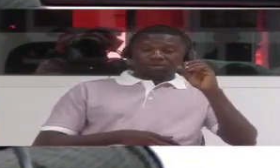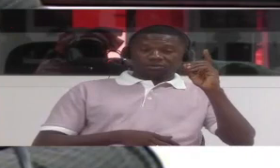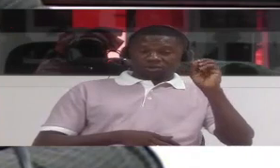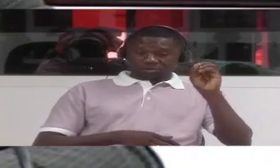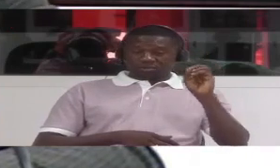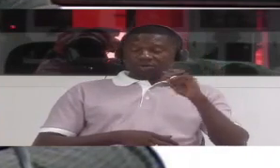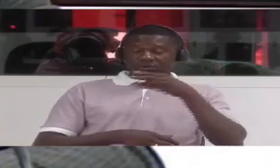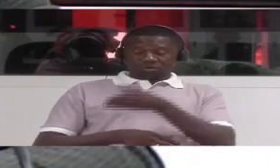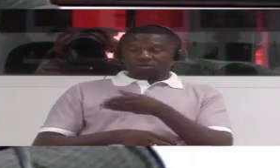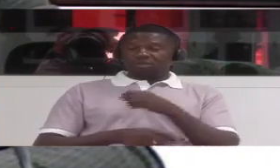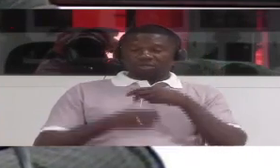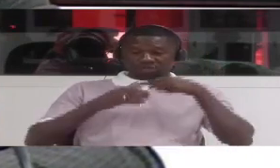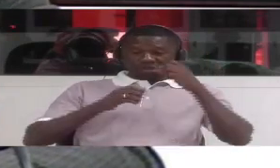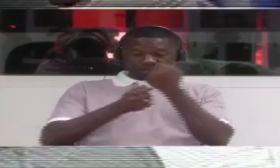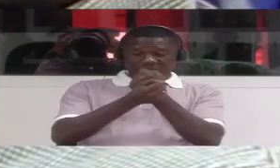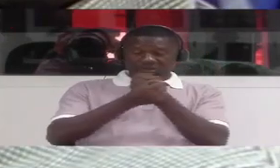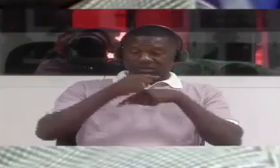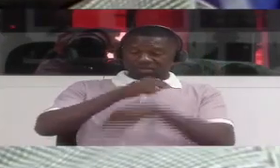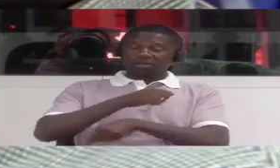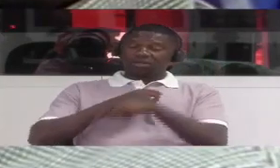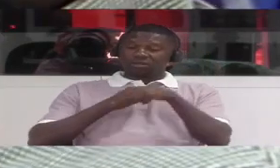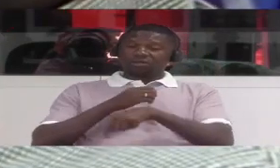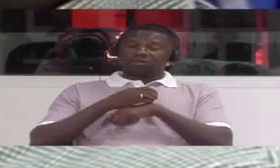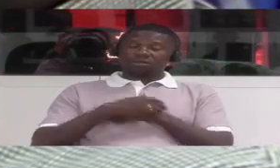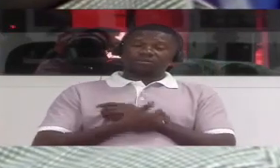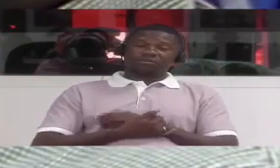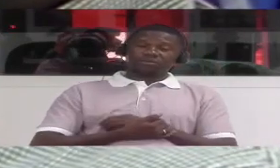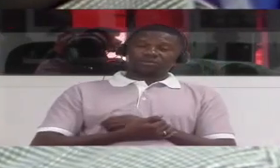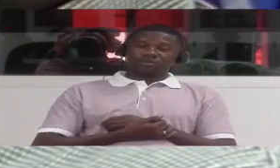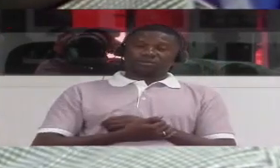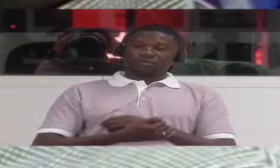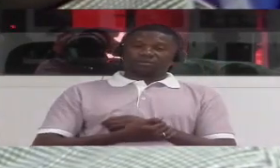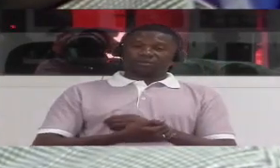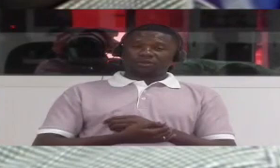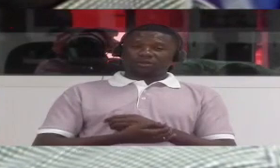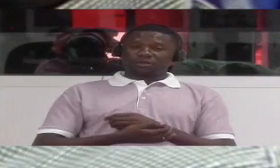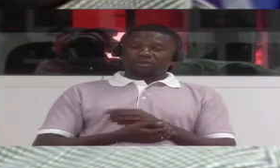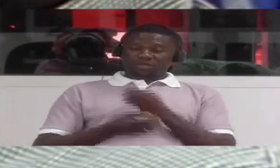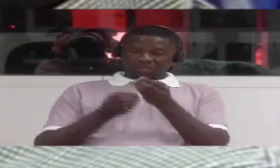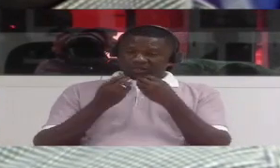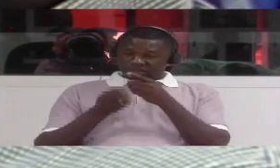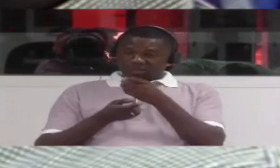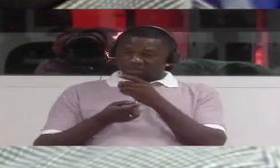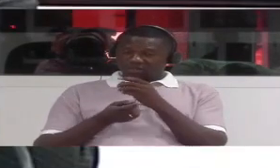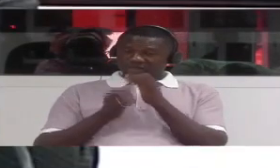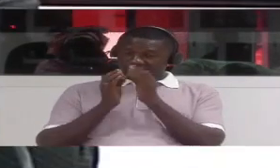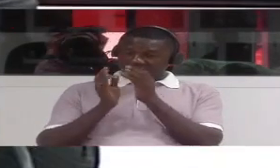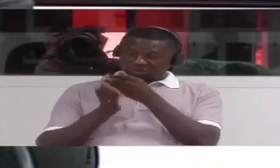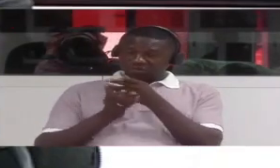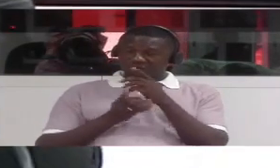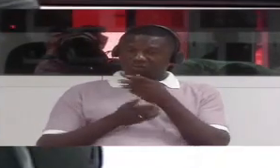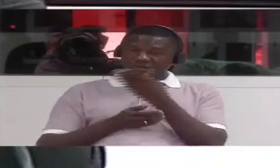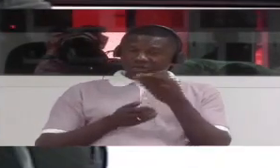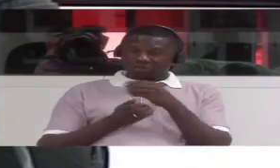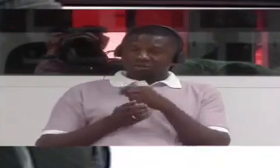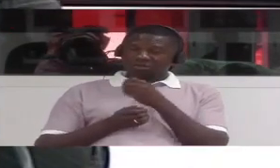why you were being allowed to sleep there as opposed to going down in the cell? He didn't give me any reason. I don't know, maybe that was out